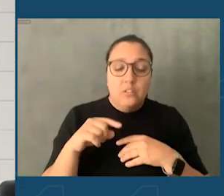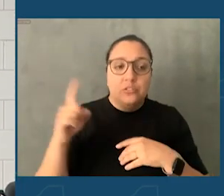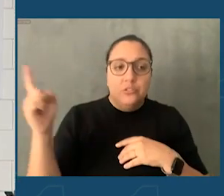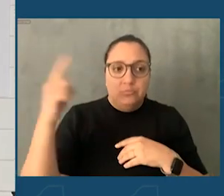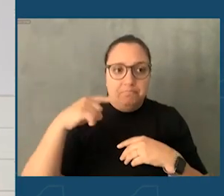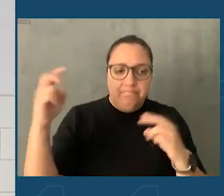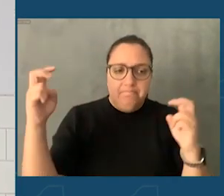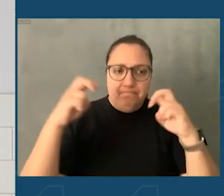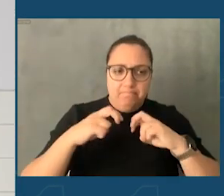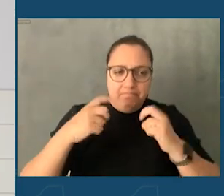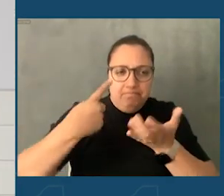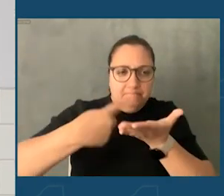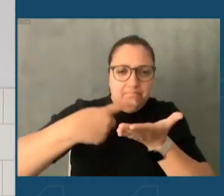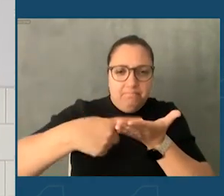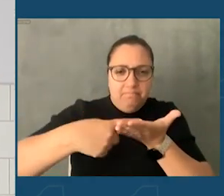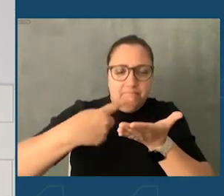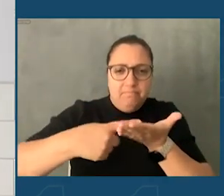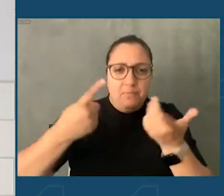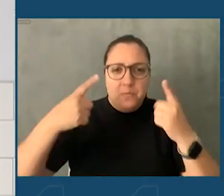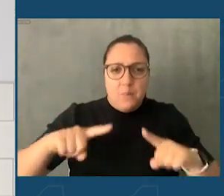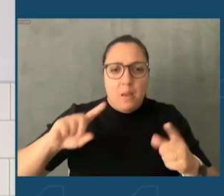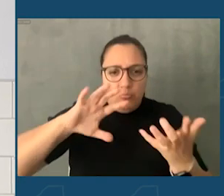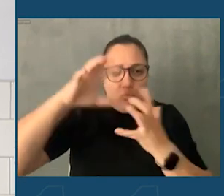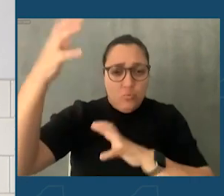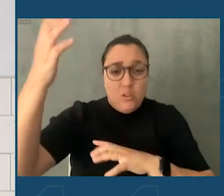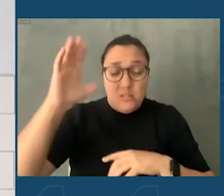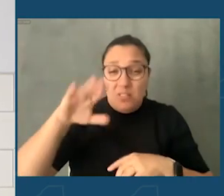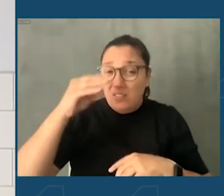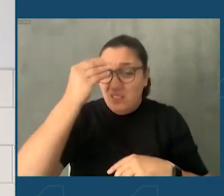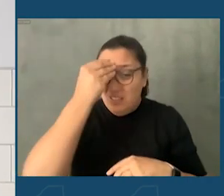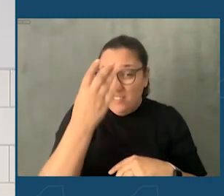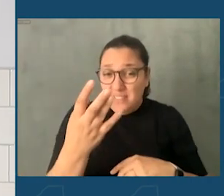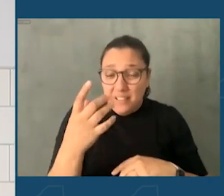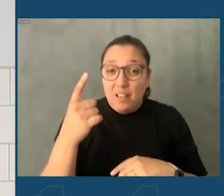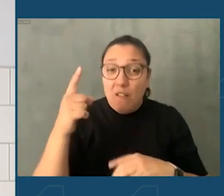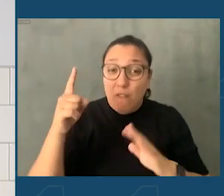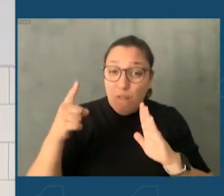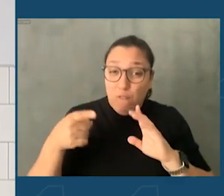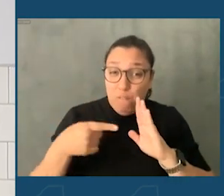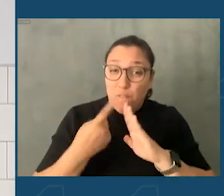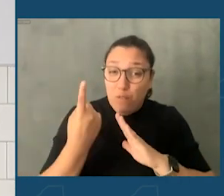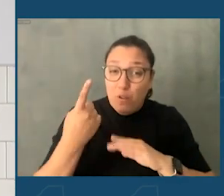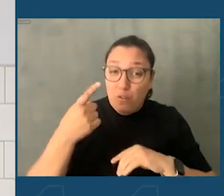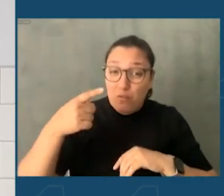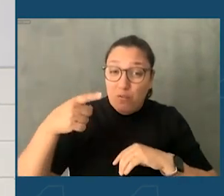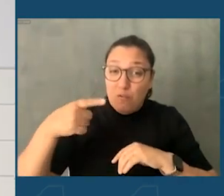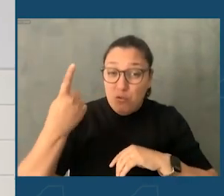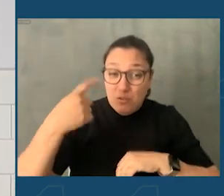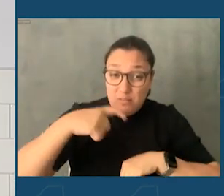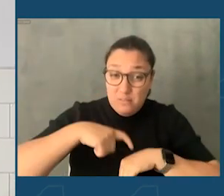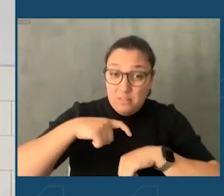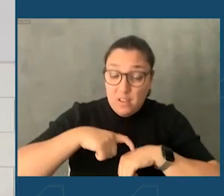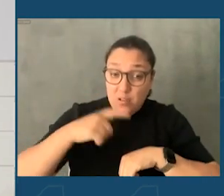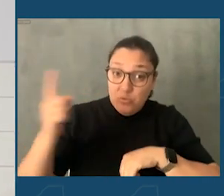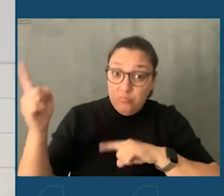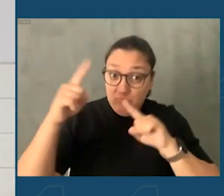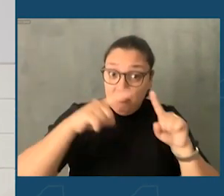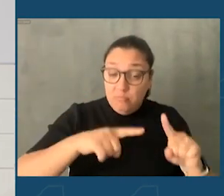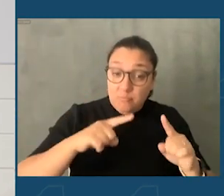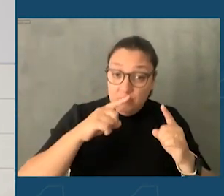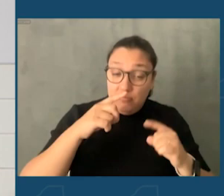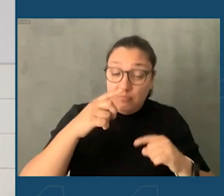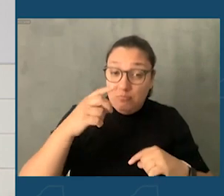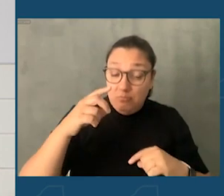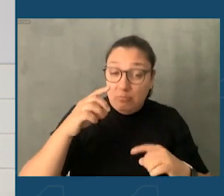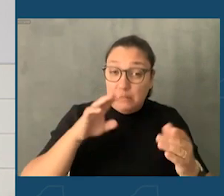this crisis. I think, Governor, the first time a governor was in City Hall, seeing a mayor in a long time. And to have you